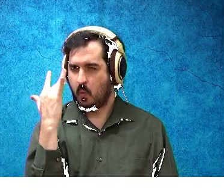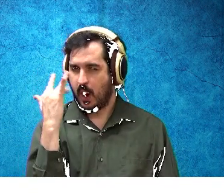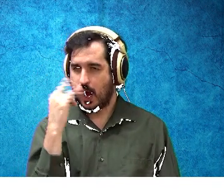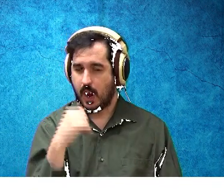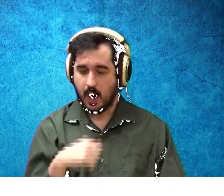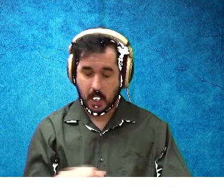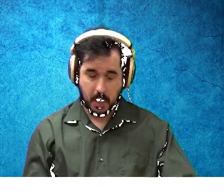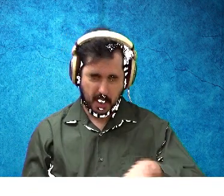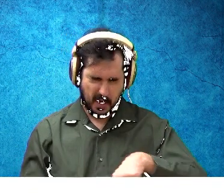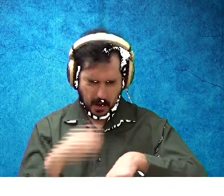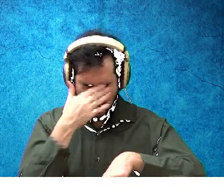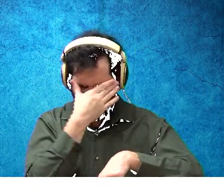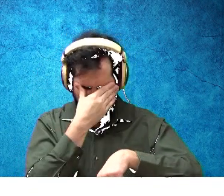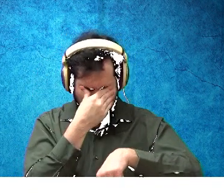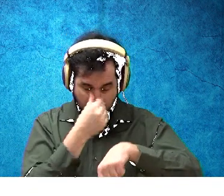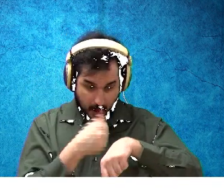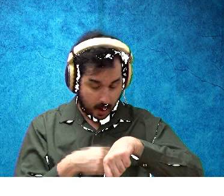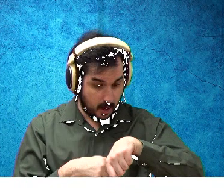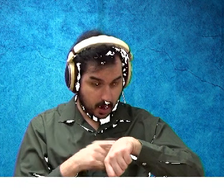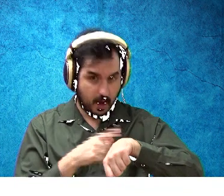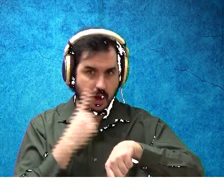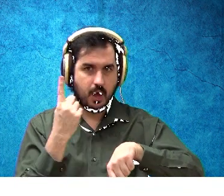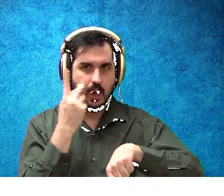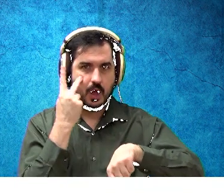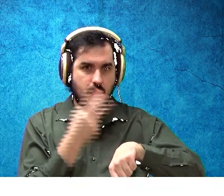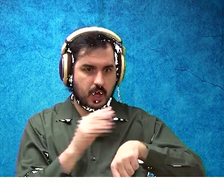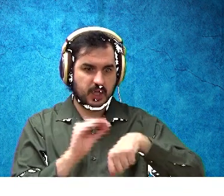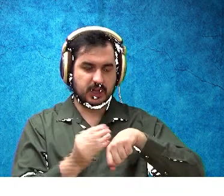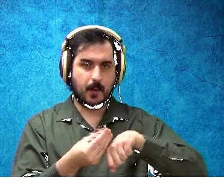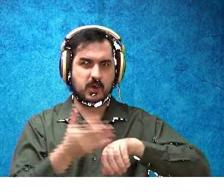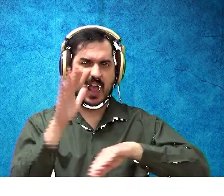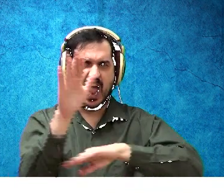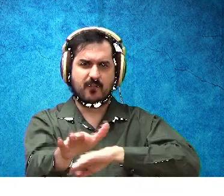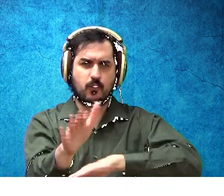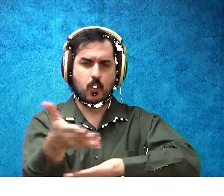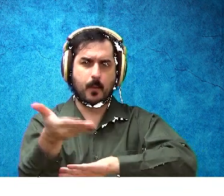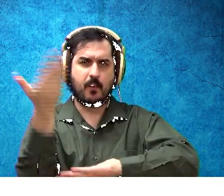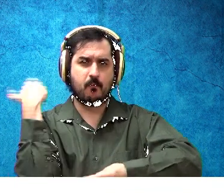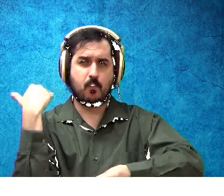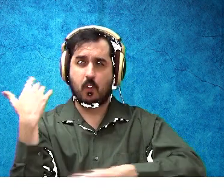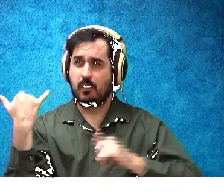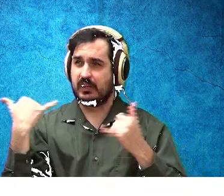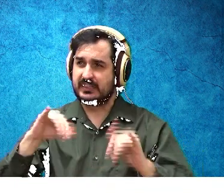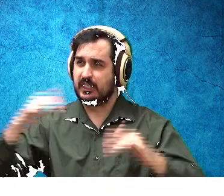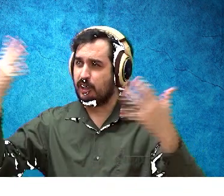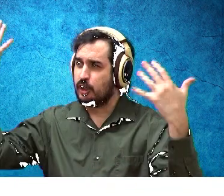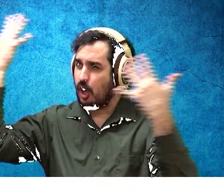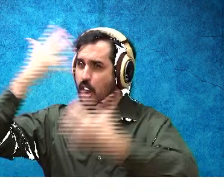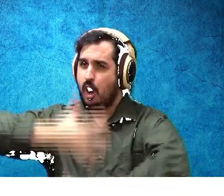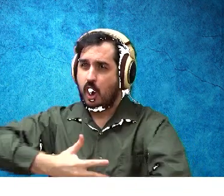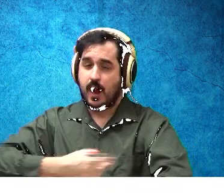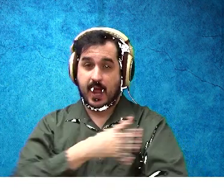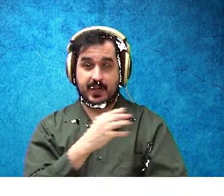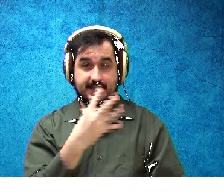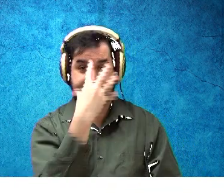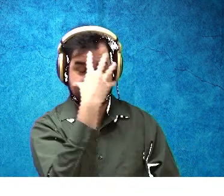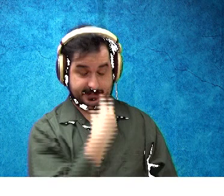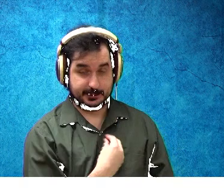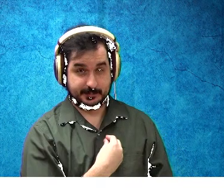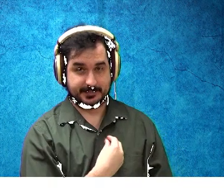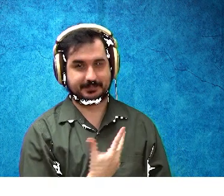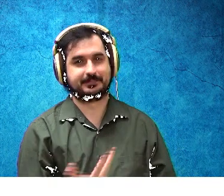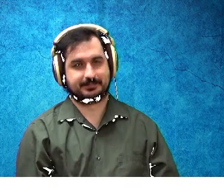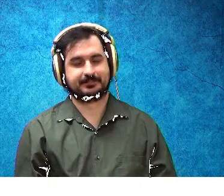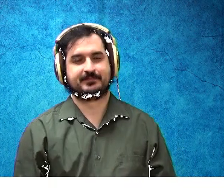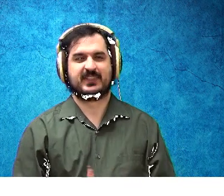his watch. He'd only seen those numbers in the afternoon, and it's still dark. And he's sleeping. Okay? The next question.